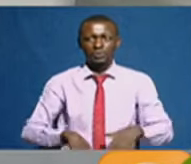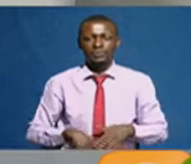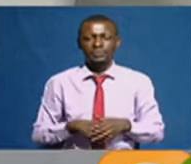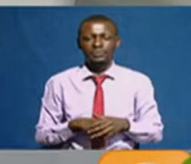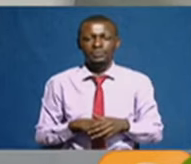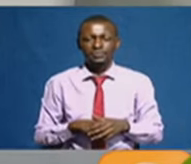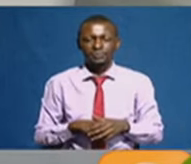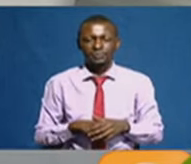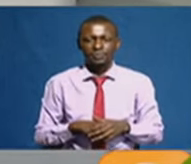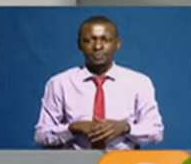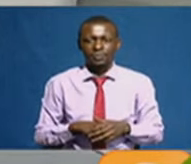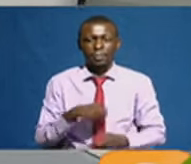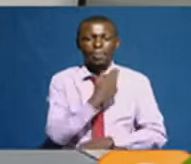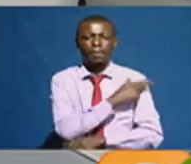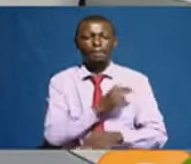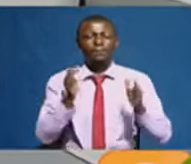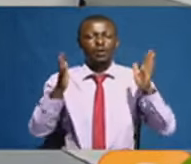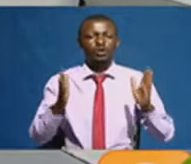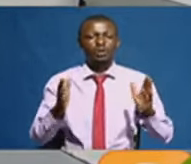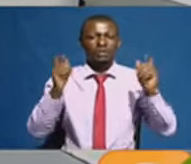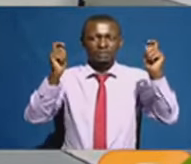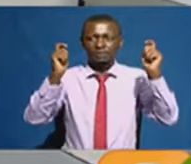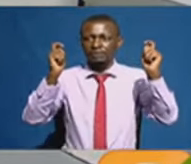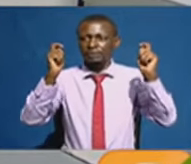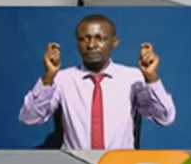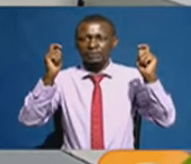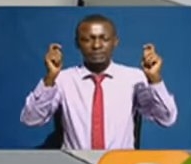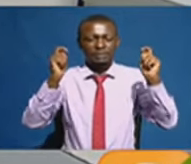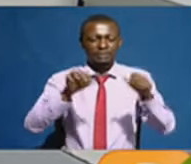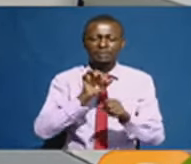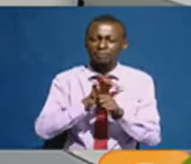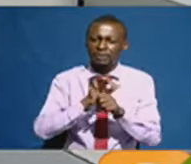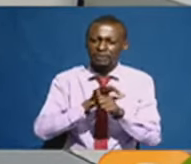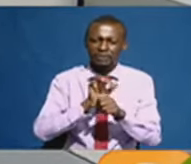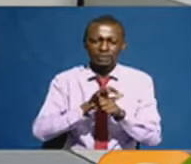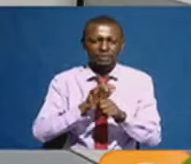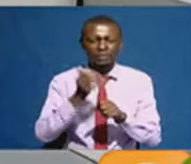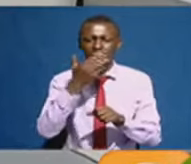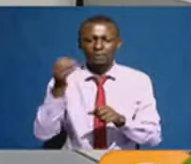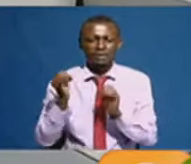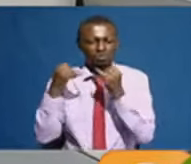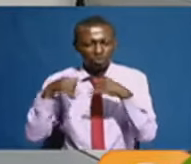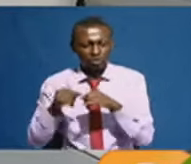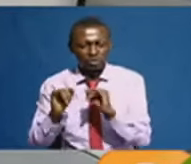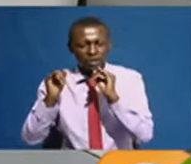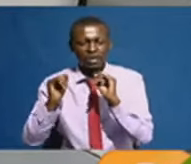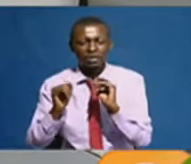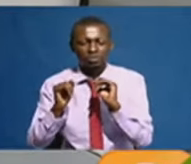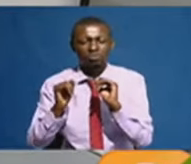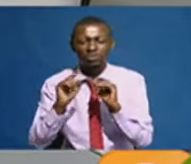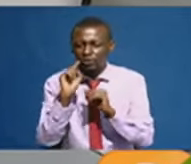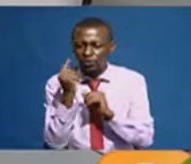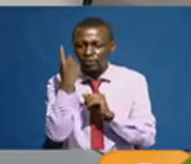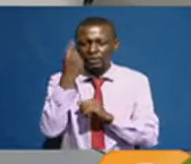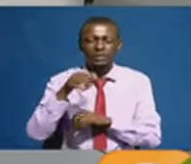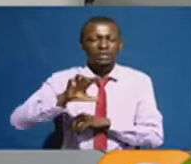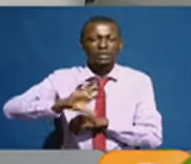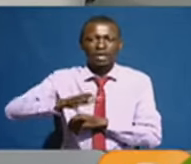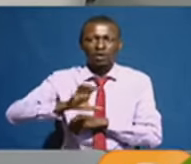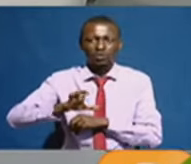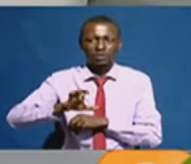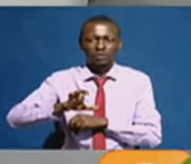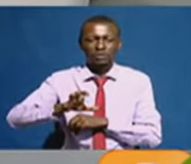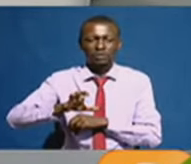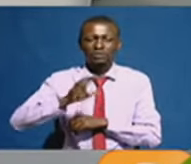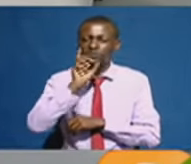for one thing, that the doctors should strike en masse, that they should attempt to deal with the counties. They have. We